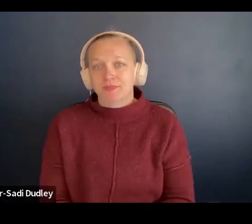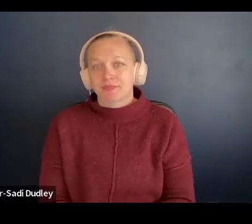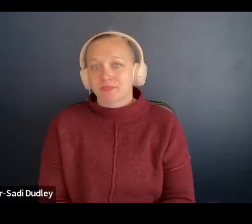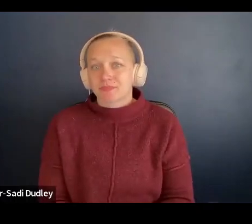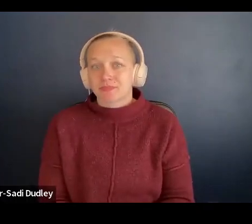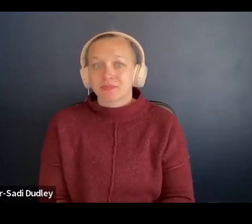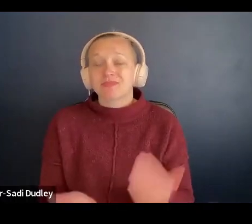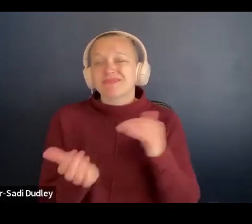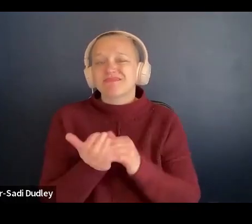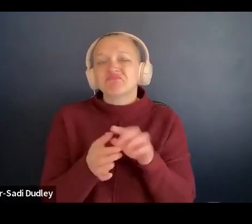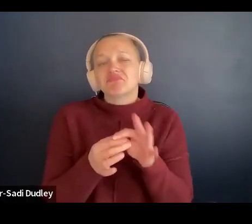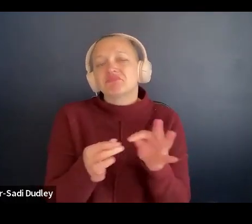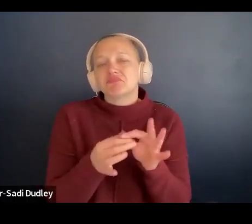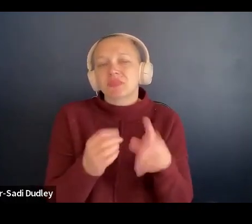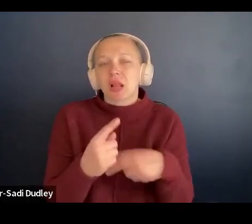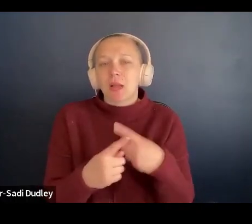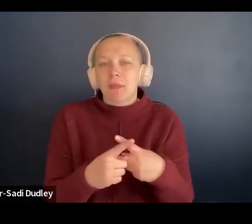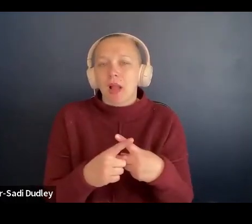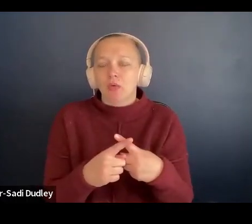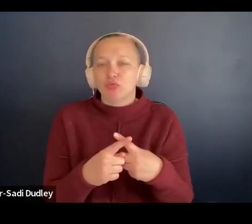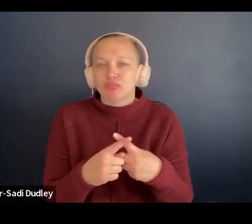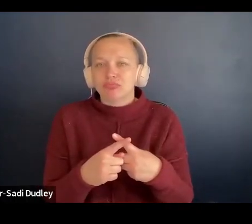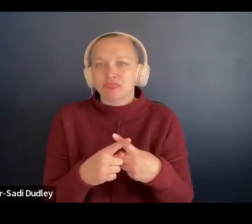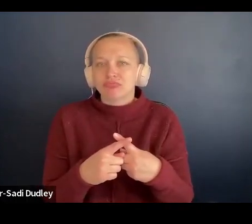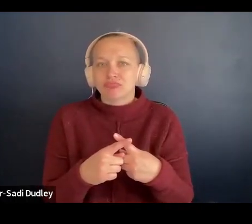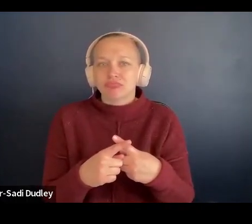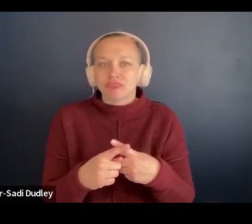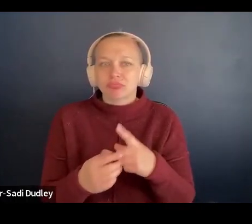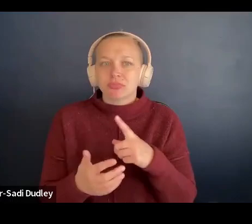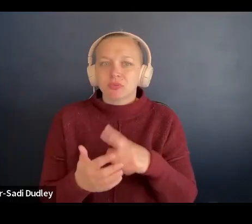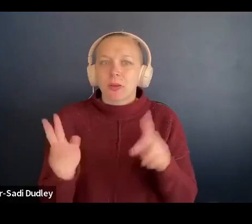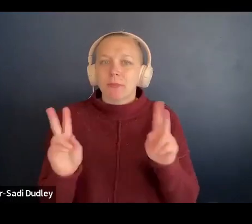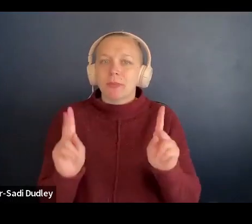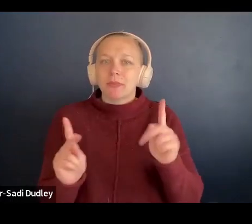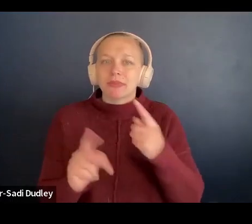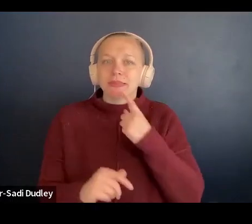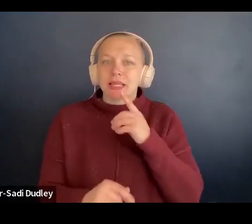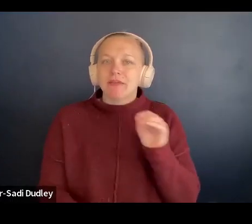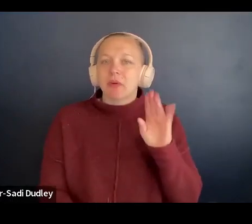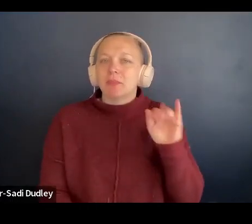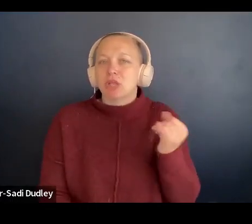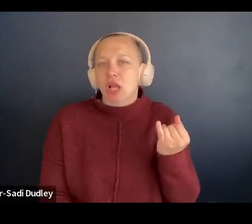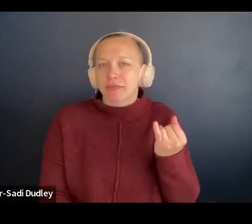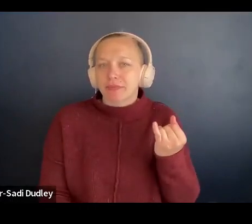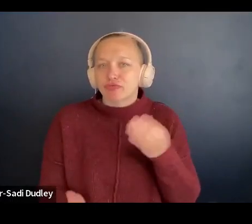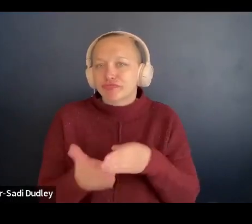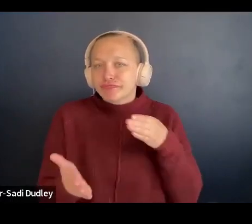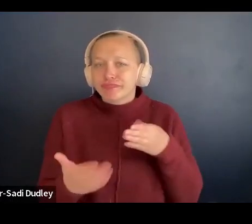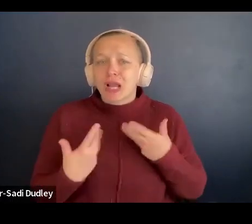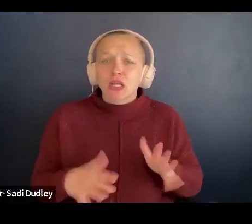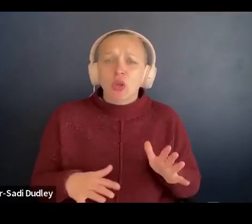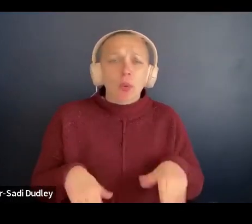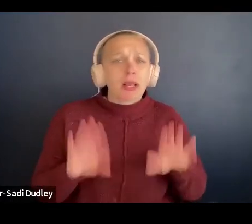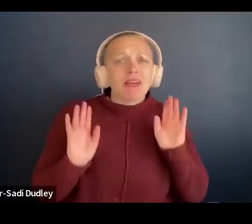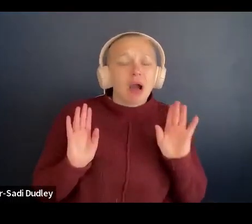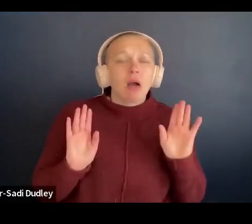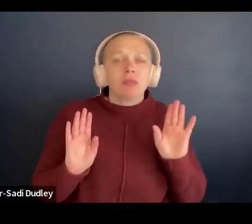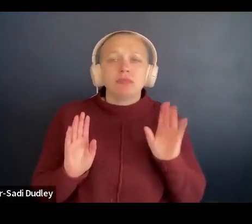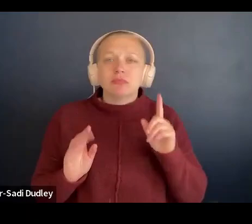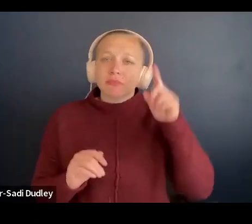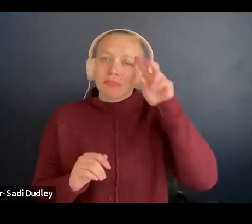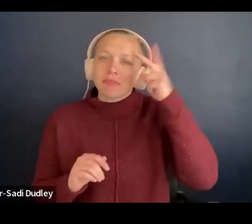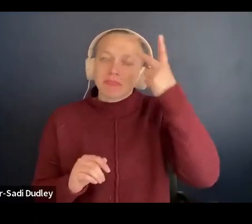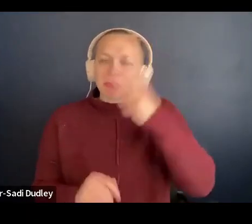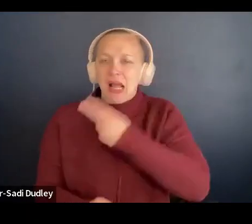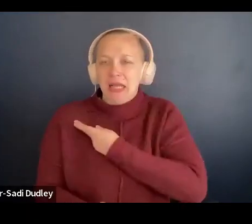And just there's some common objections. I won't necessarily go over the objections, but I don't want to give up is something that we hear a lot. You can